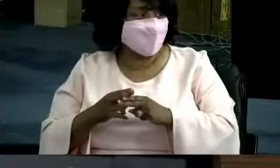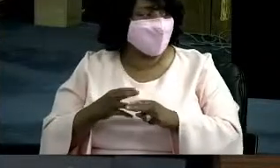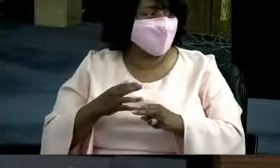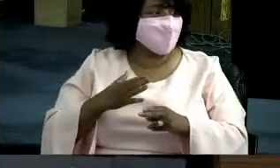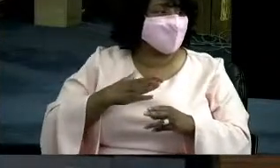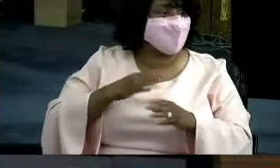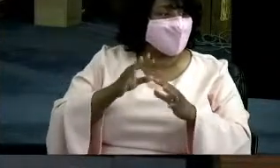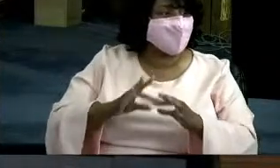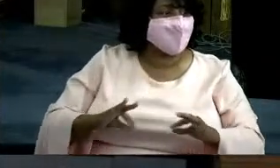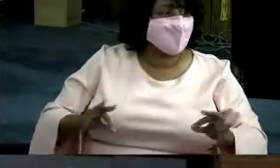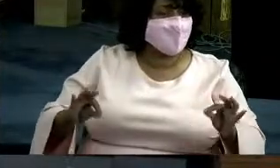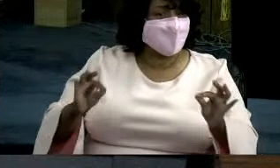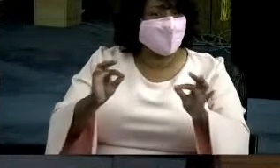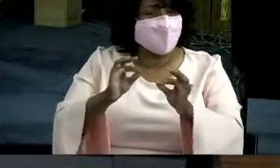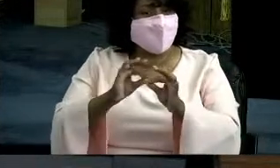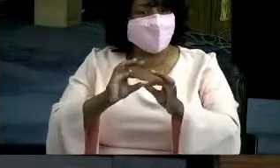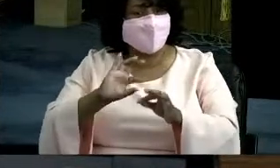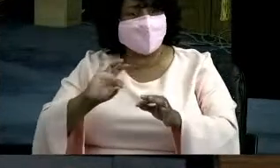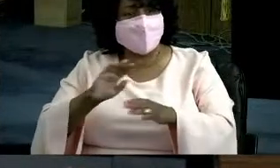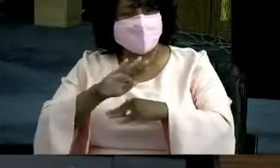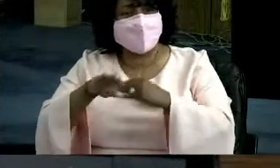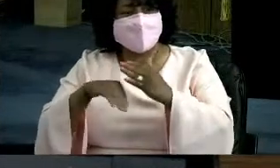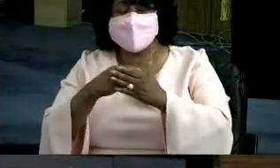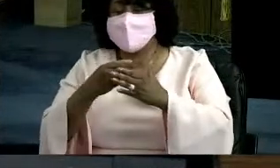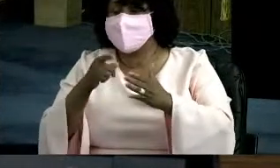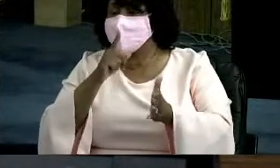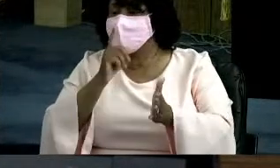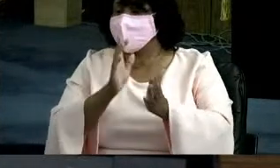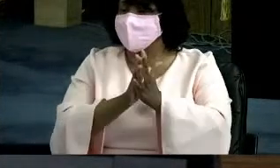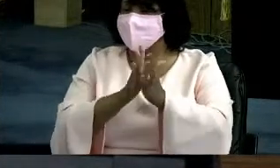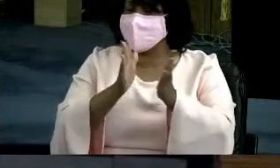You are worthy of all